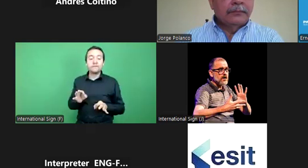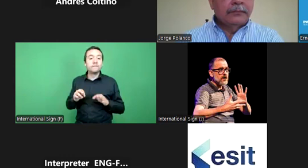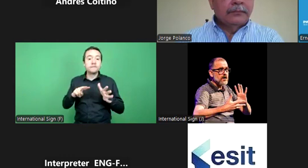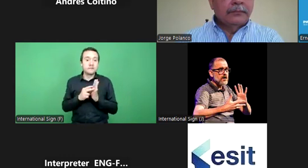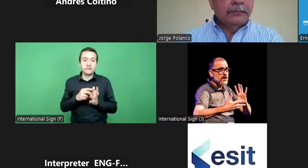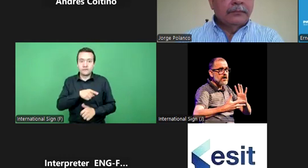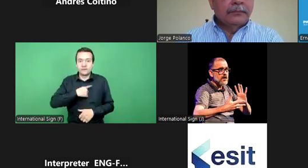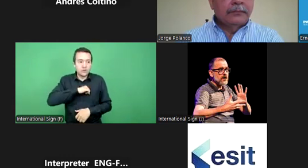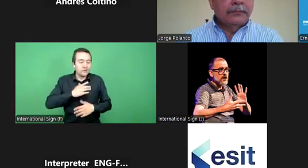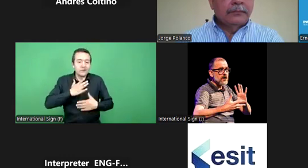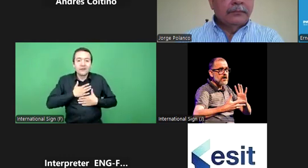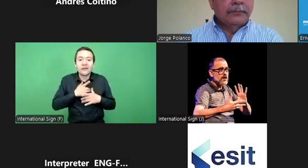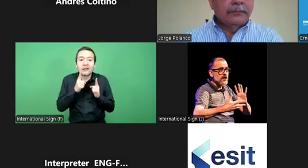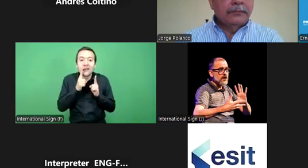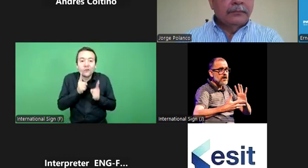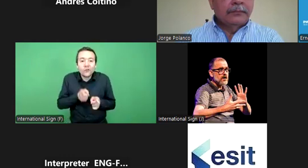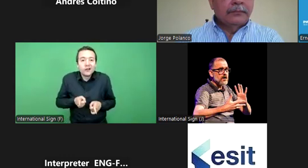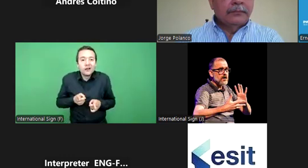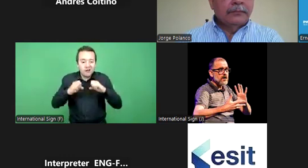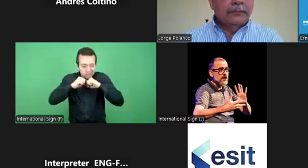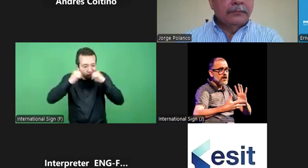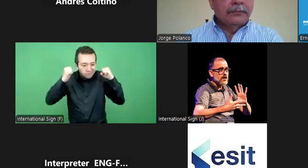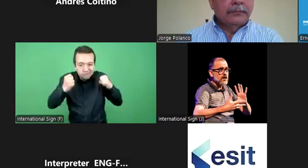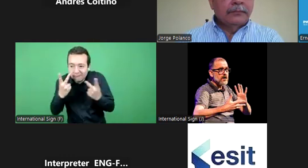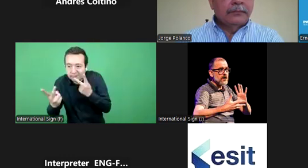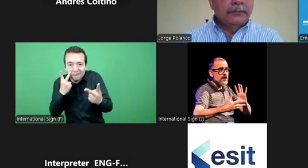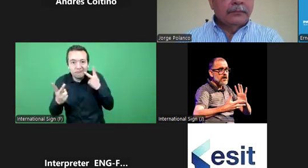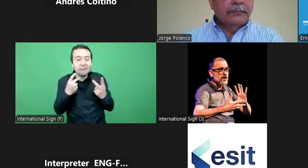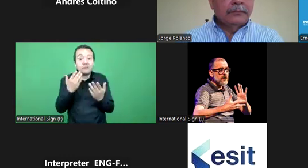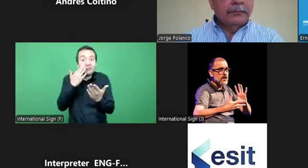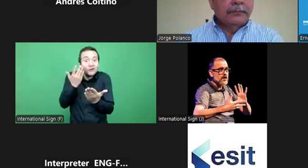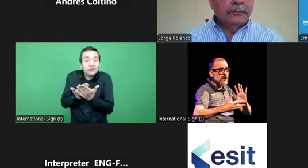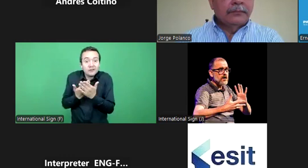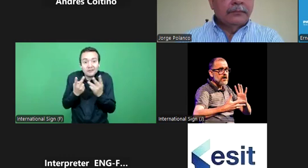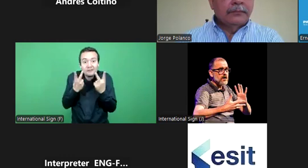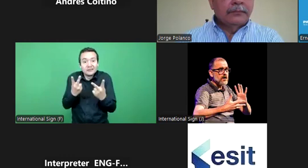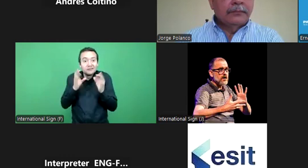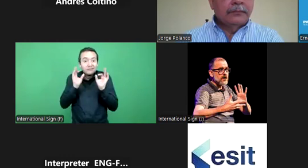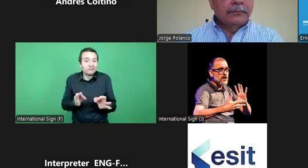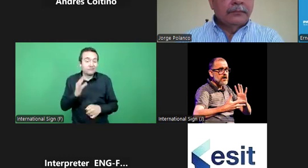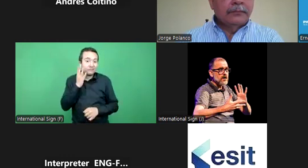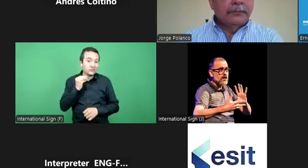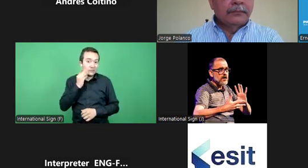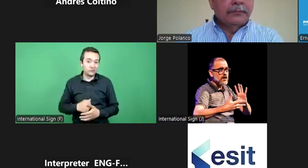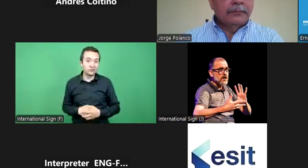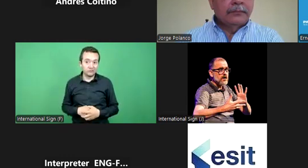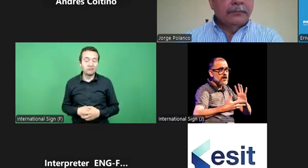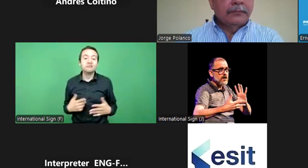experiences. All right, so as I indicated, we had to look at adapting the methodology